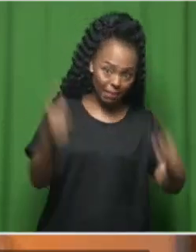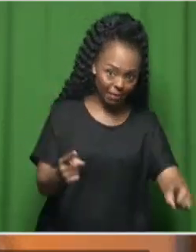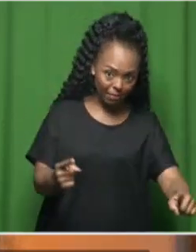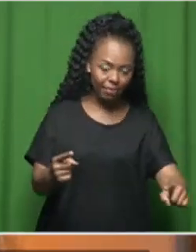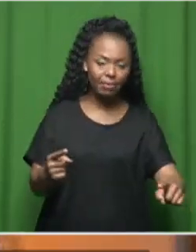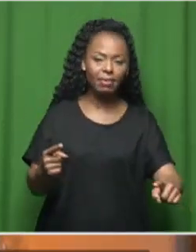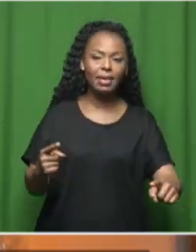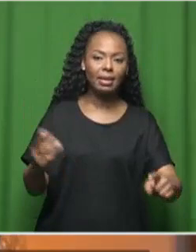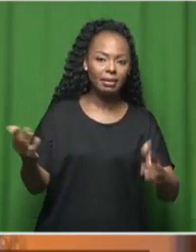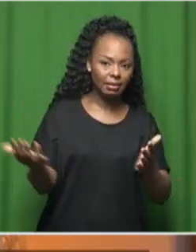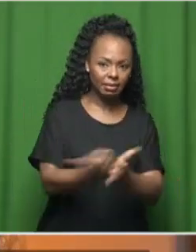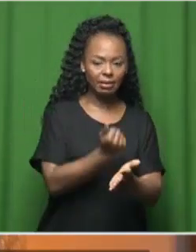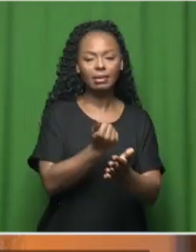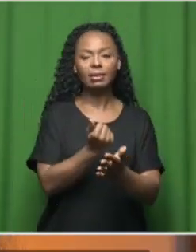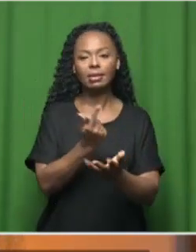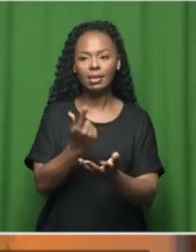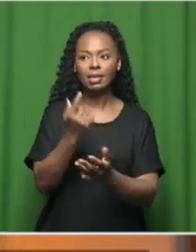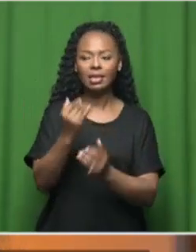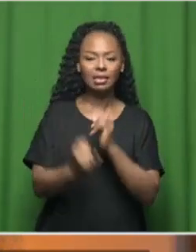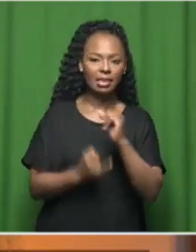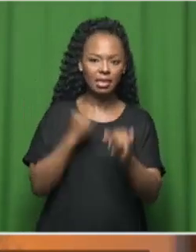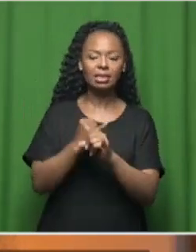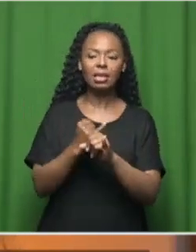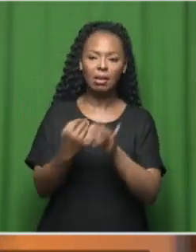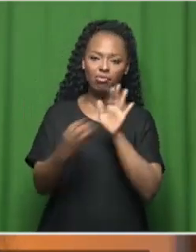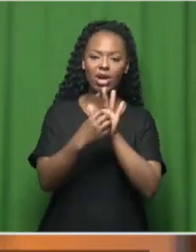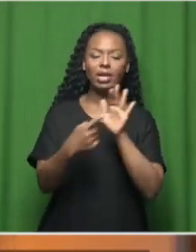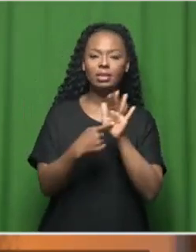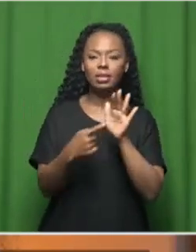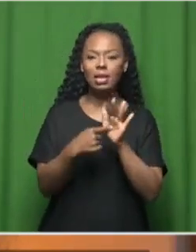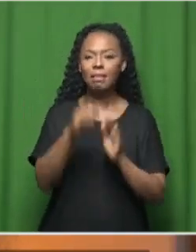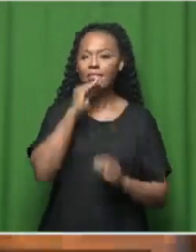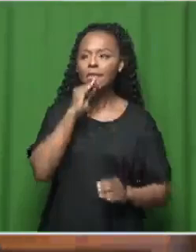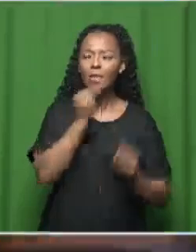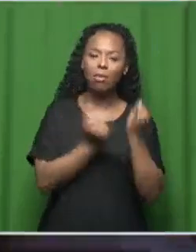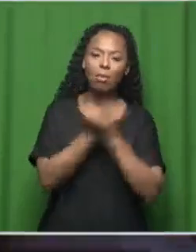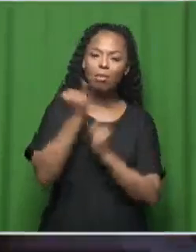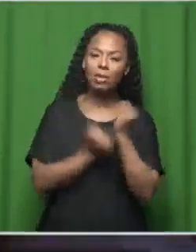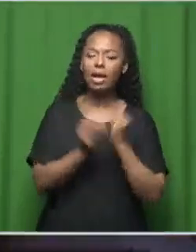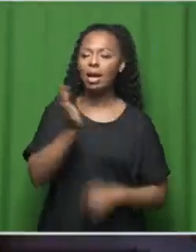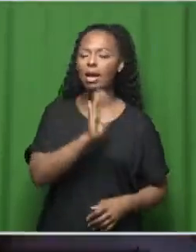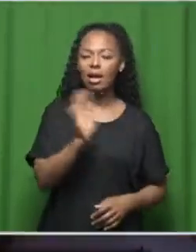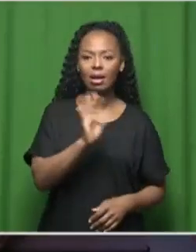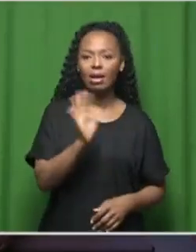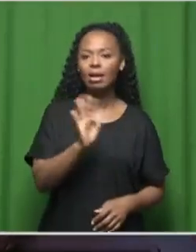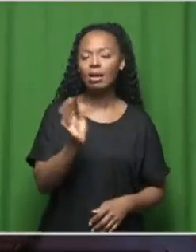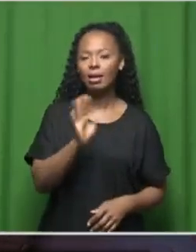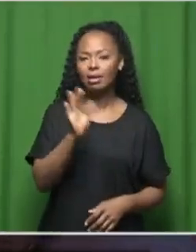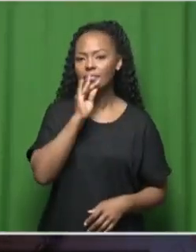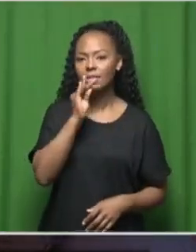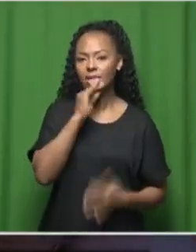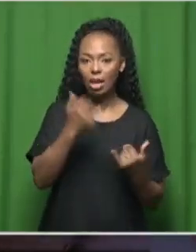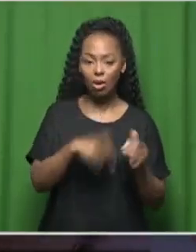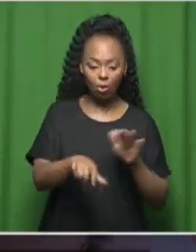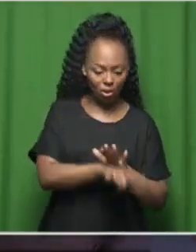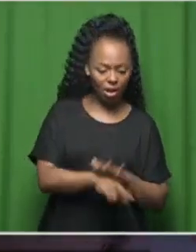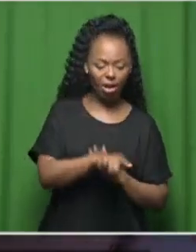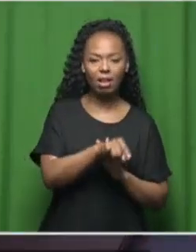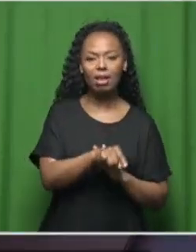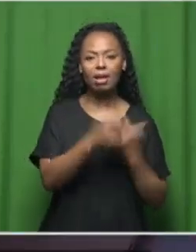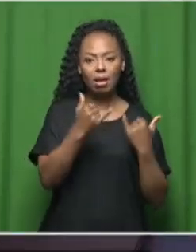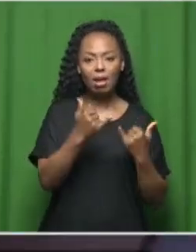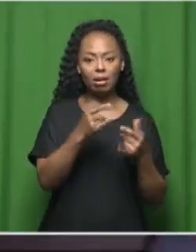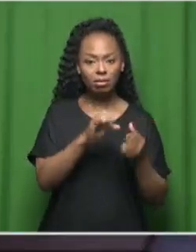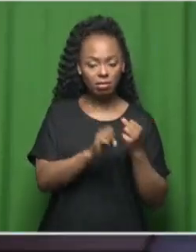take international brands. No one is representing. They don't take local brands from the markets that when they